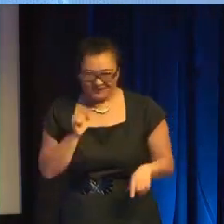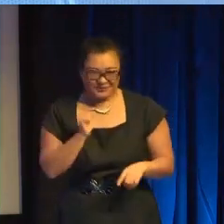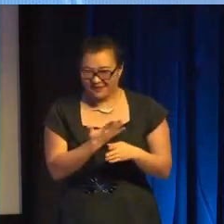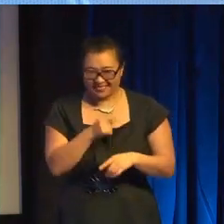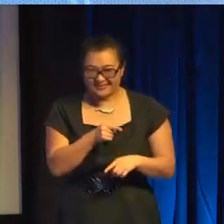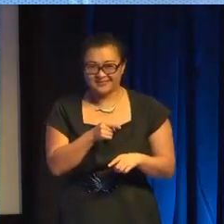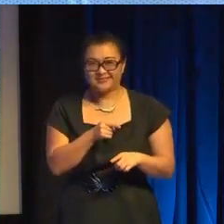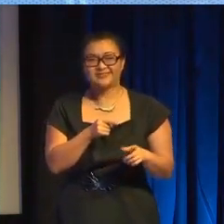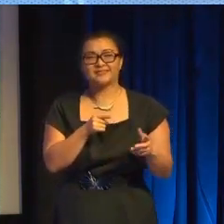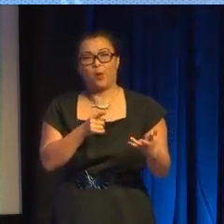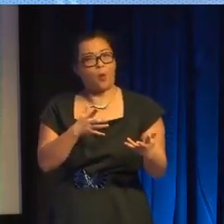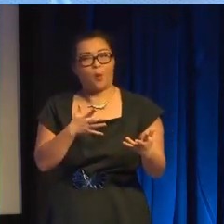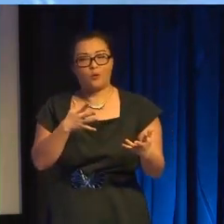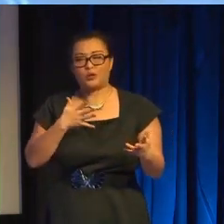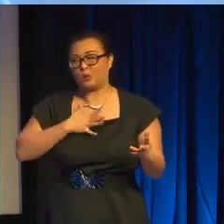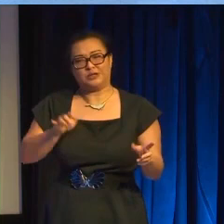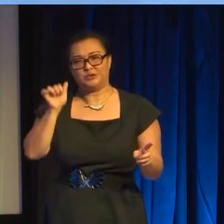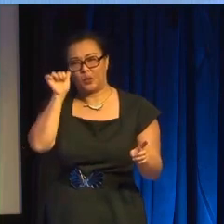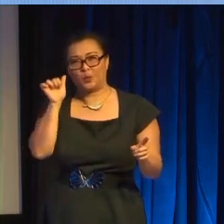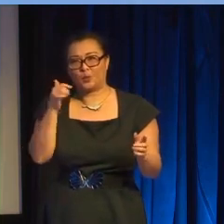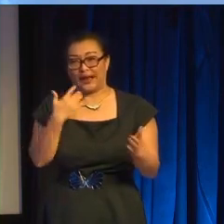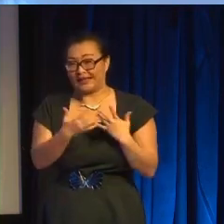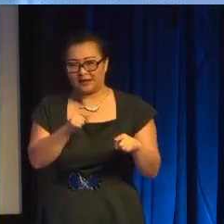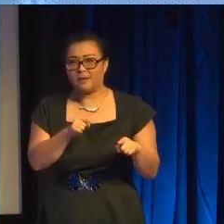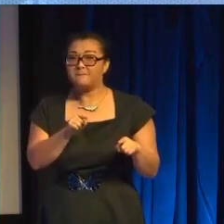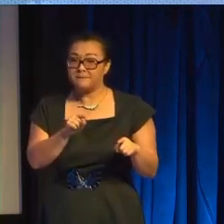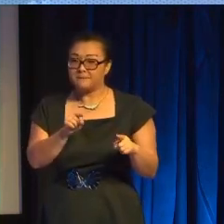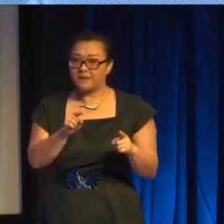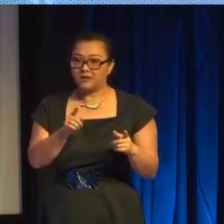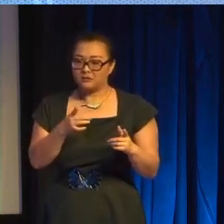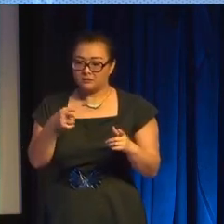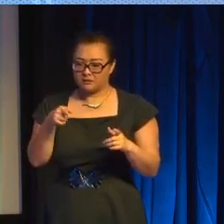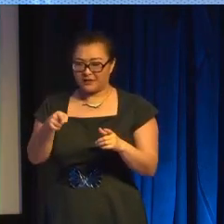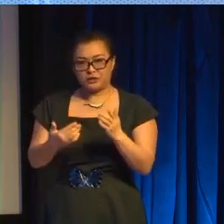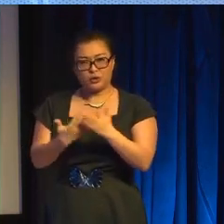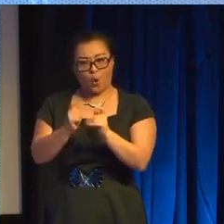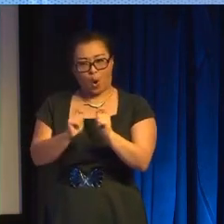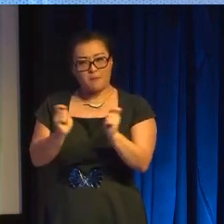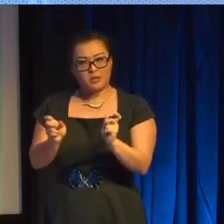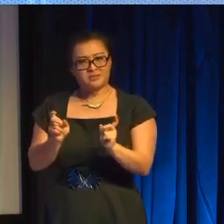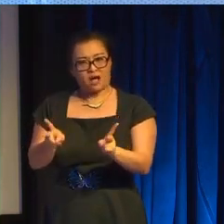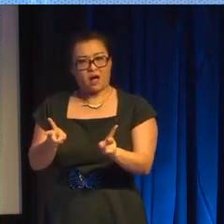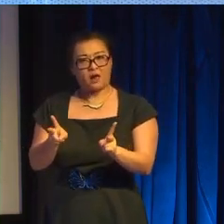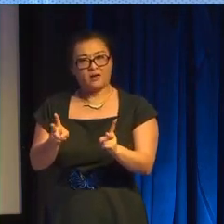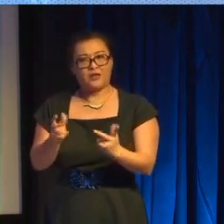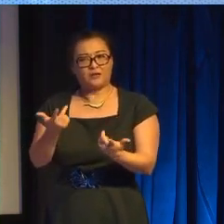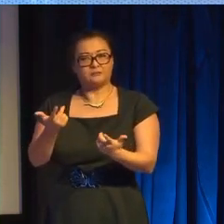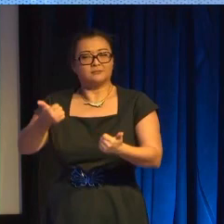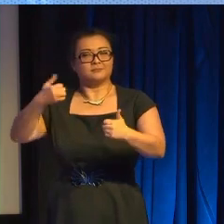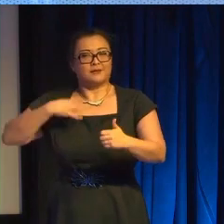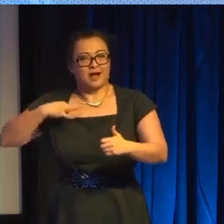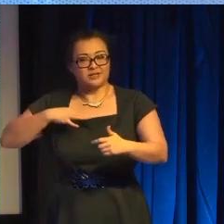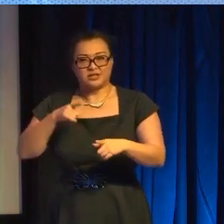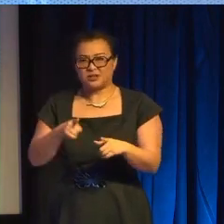Or you need to know nothing about it. But that's, again, part of what's great in the comic book, is we can pretty blatantly